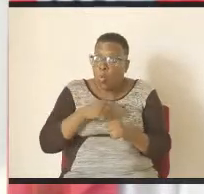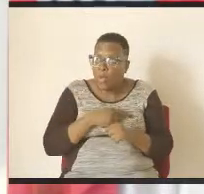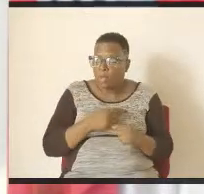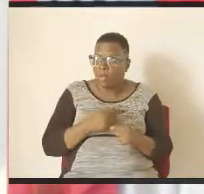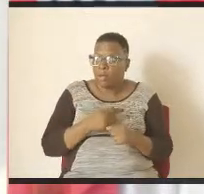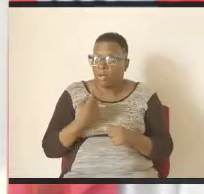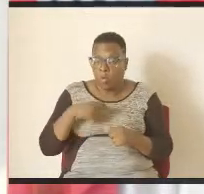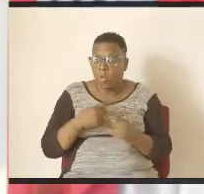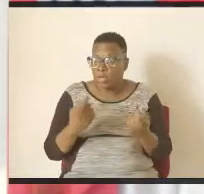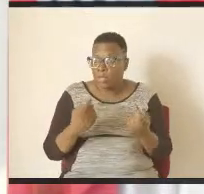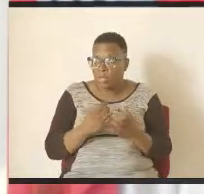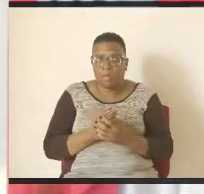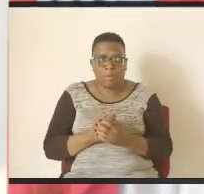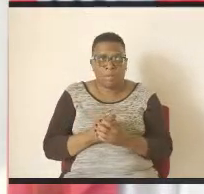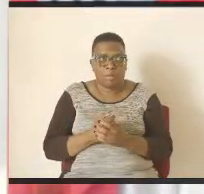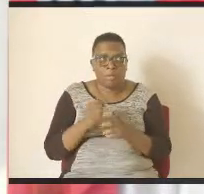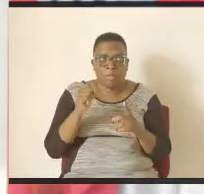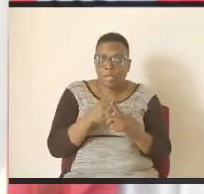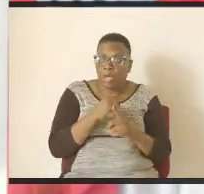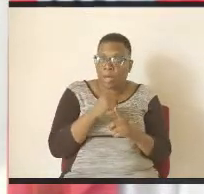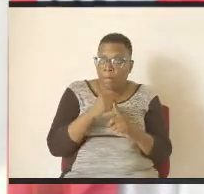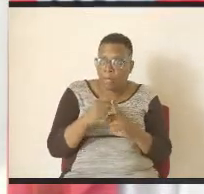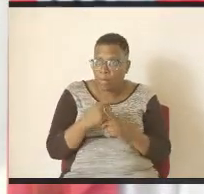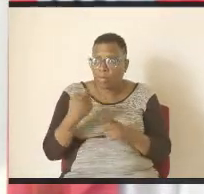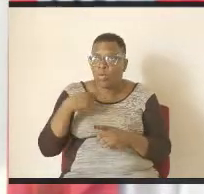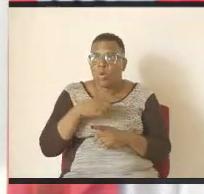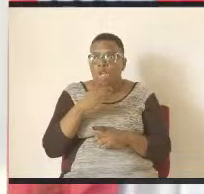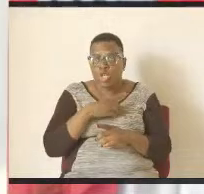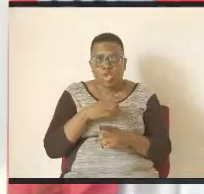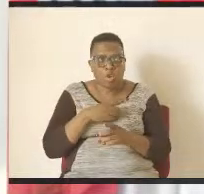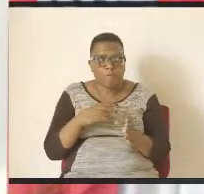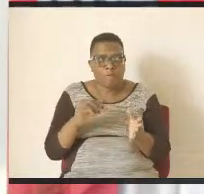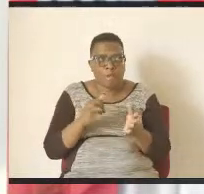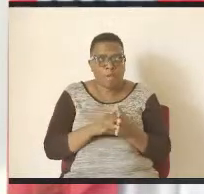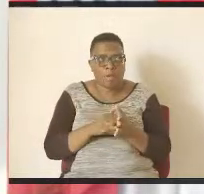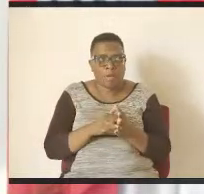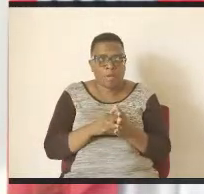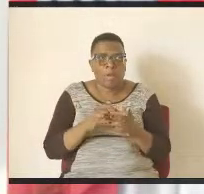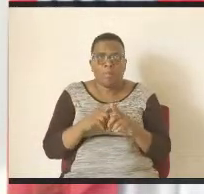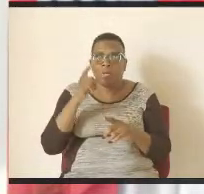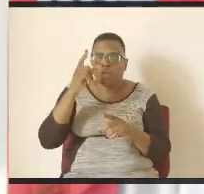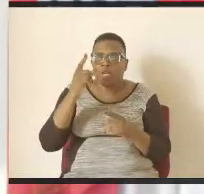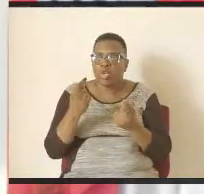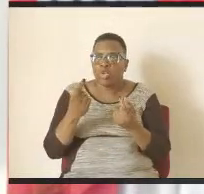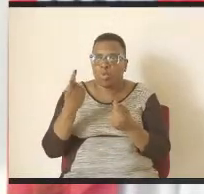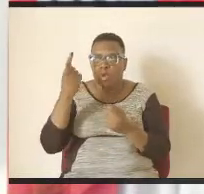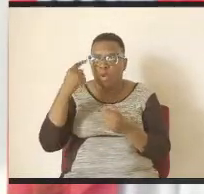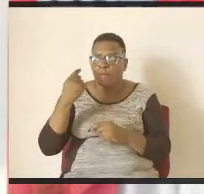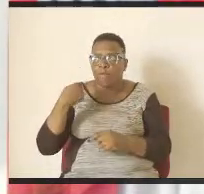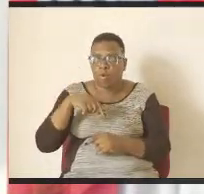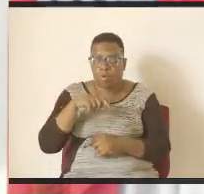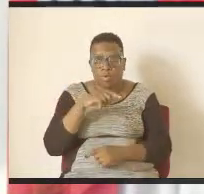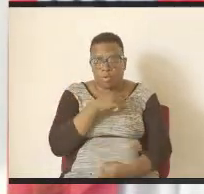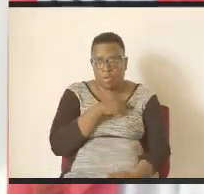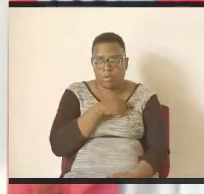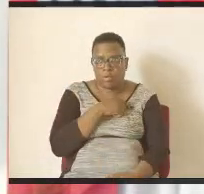abuse. We deserve that. But he did it for us.